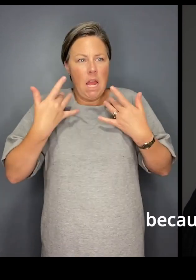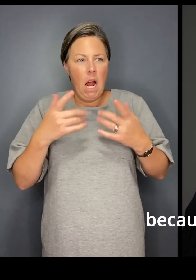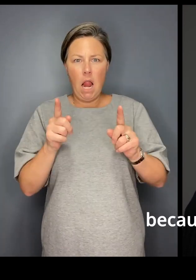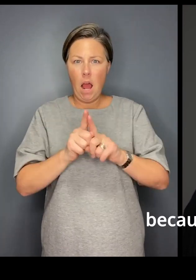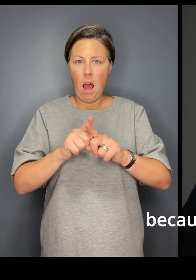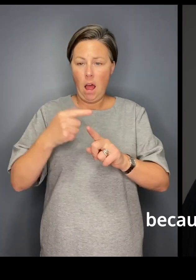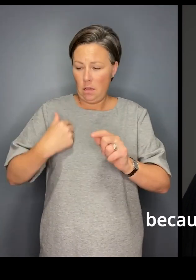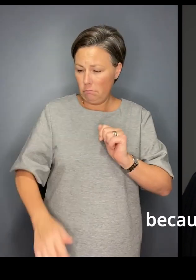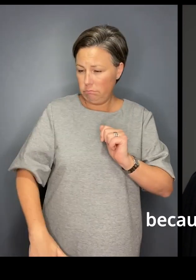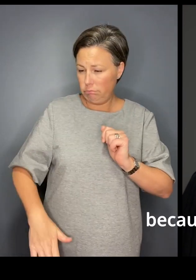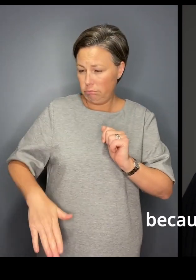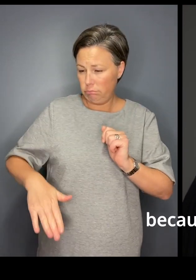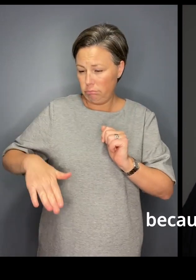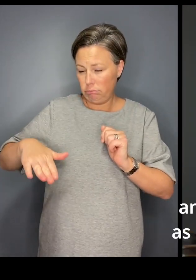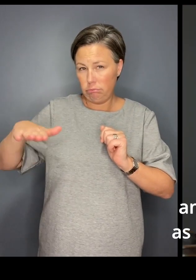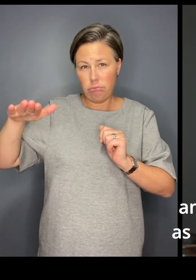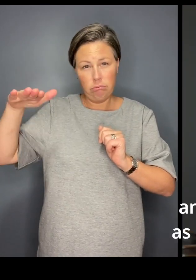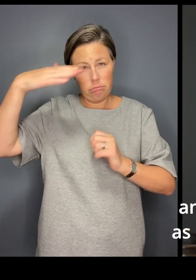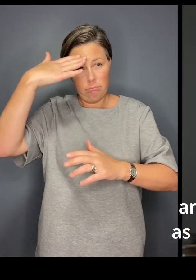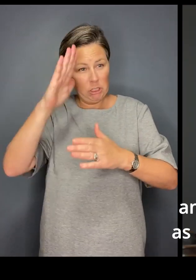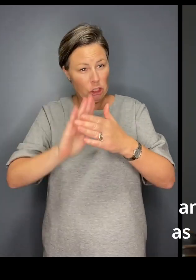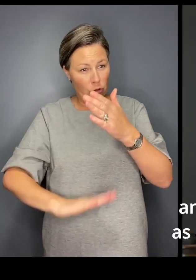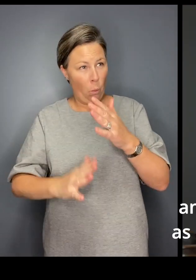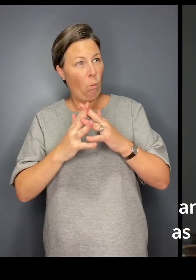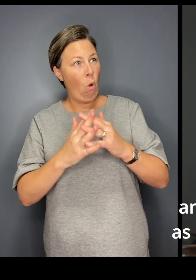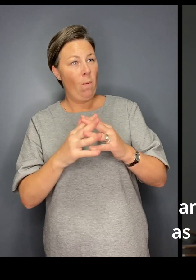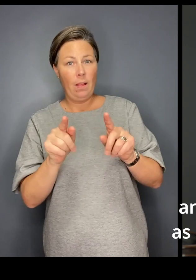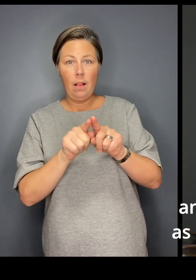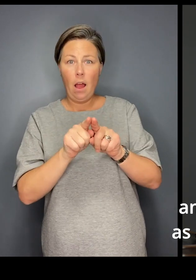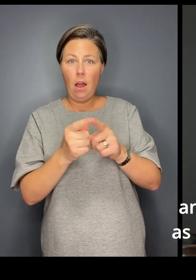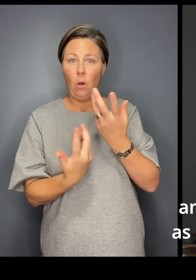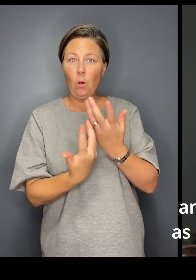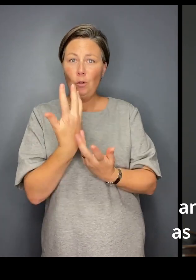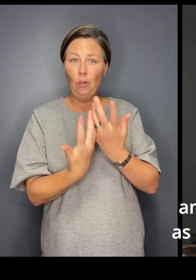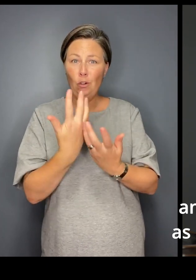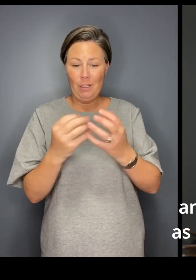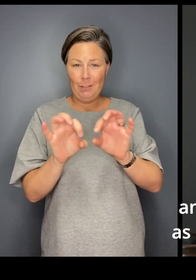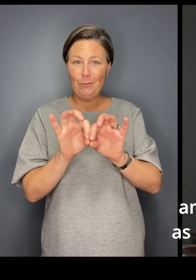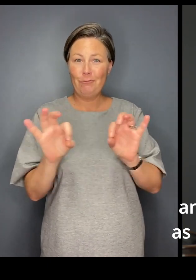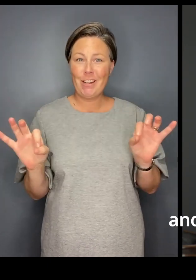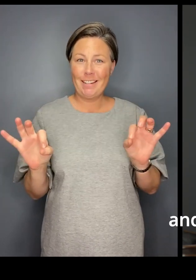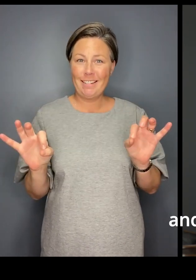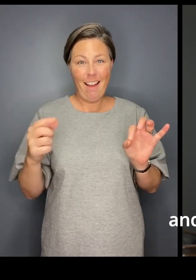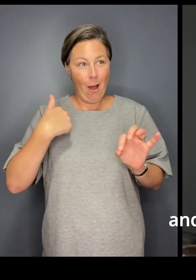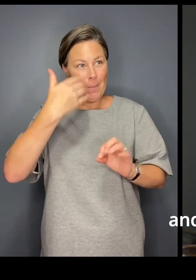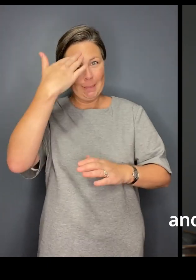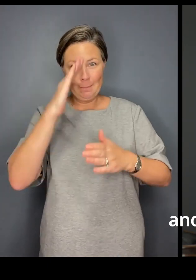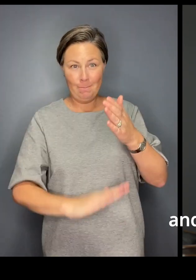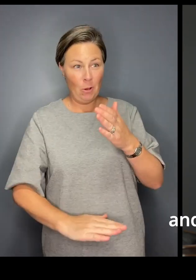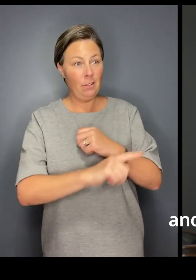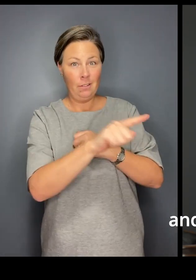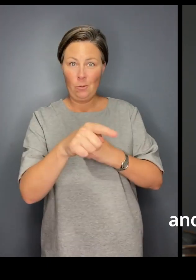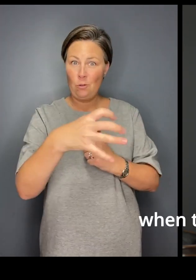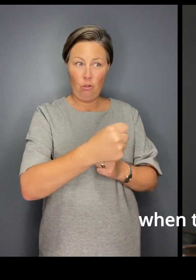degree, because it is a full-time job in itself, and it should be recognised as another form of expertise, and it should be